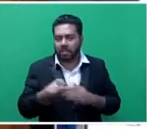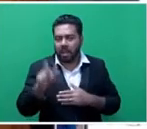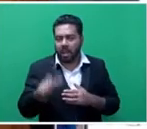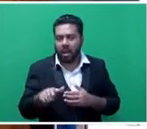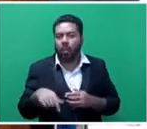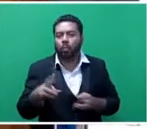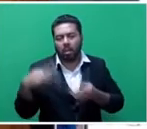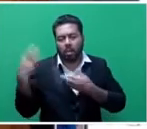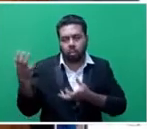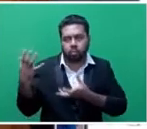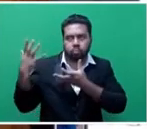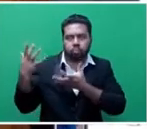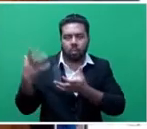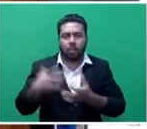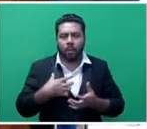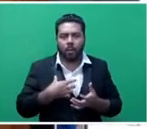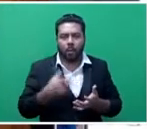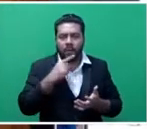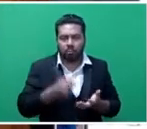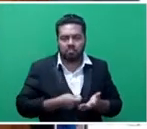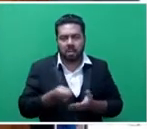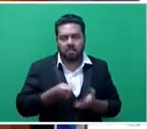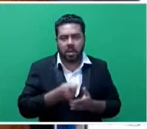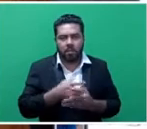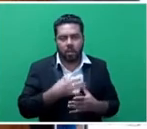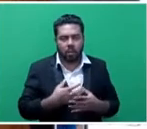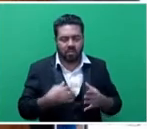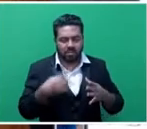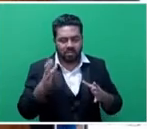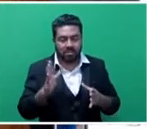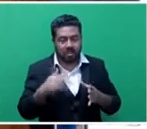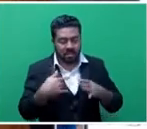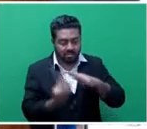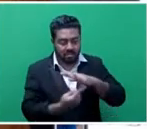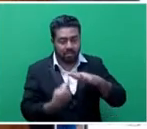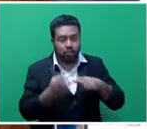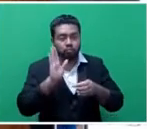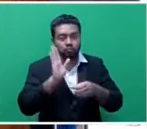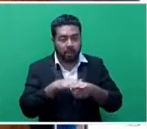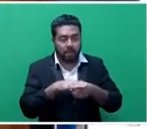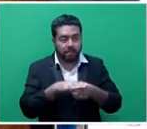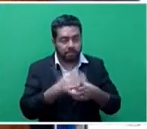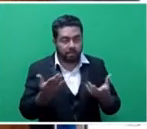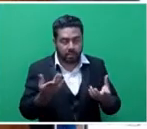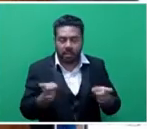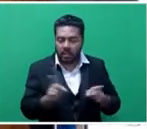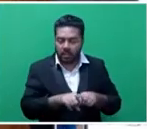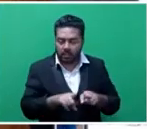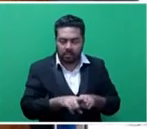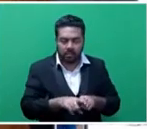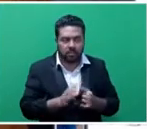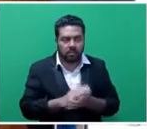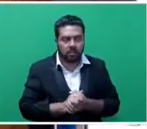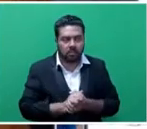repay these exorbitant loans. The vicious debt trap that government has put this nation on constitute a threat